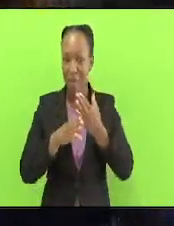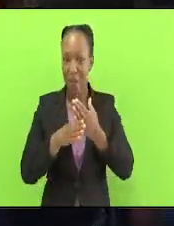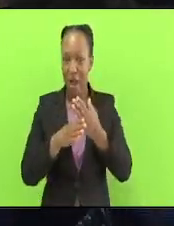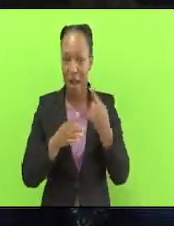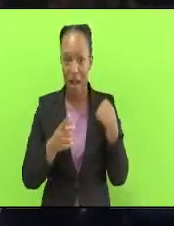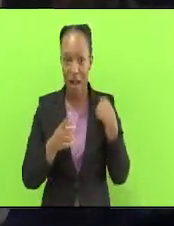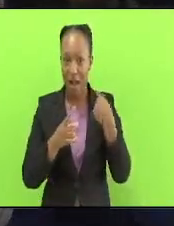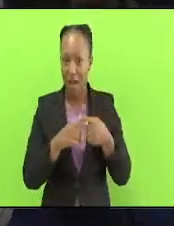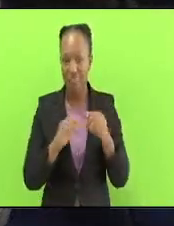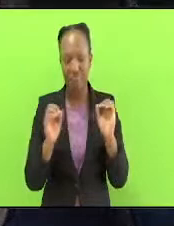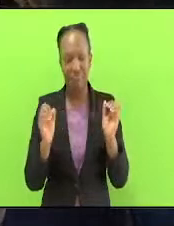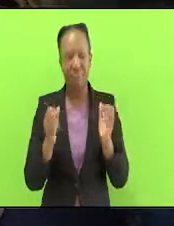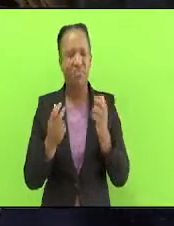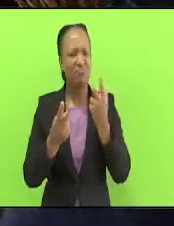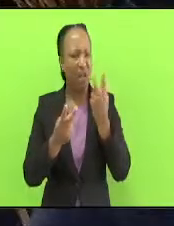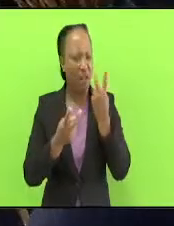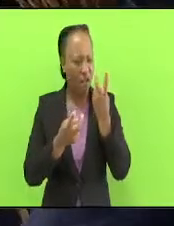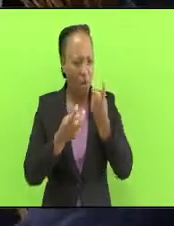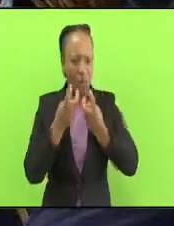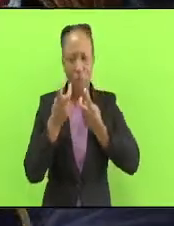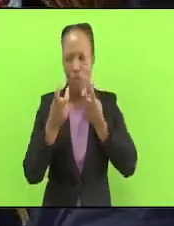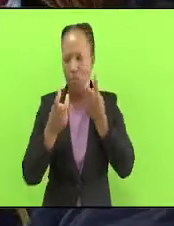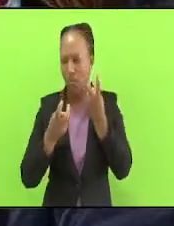ntse ke market. I have not